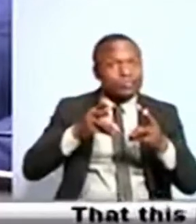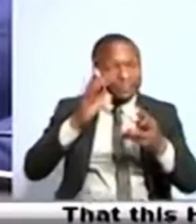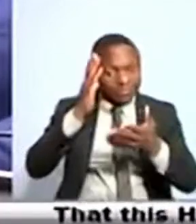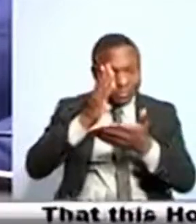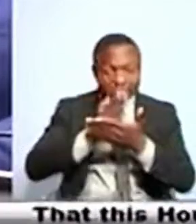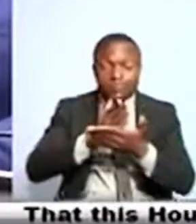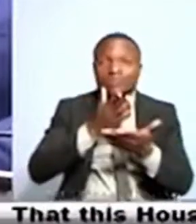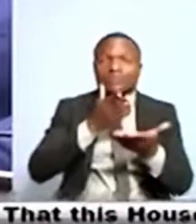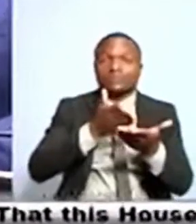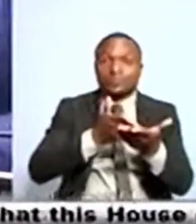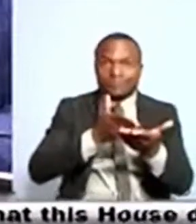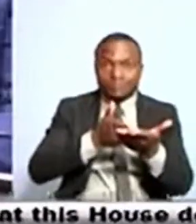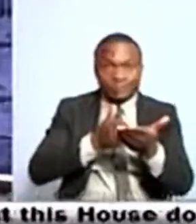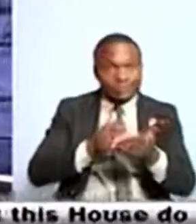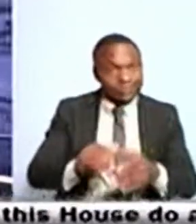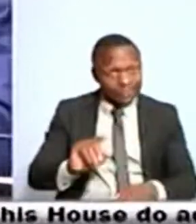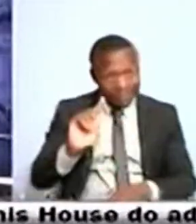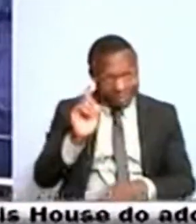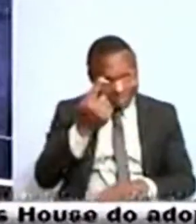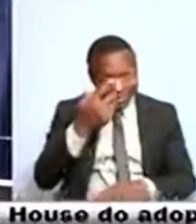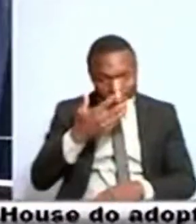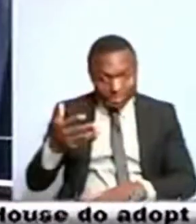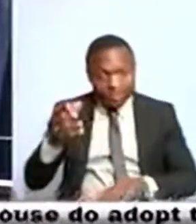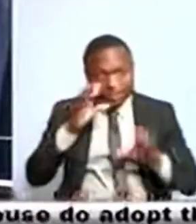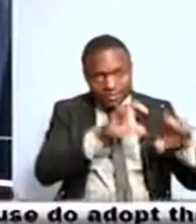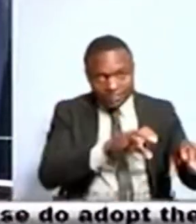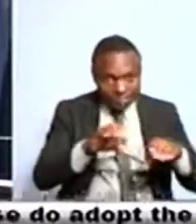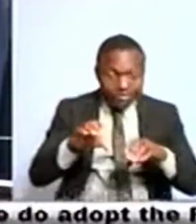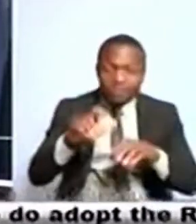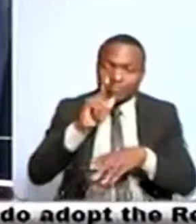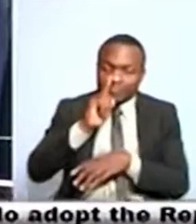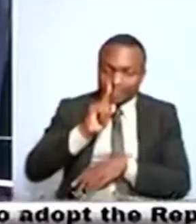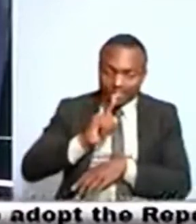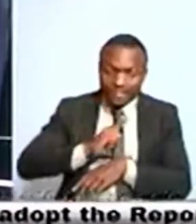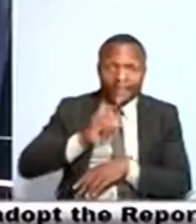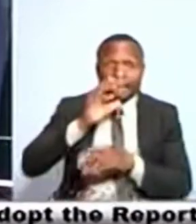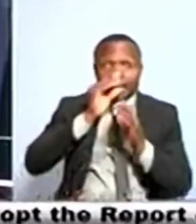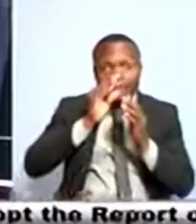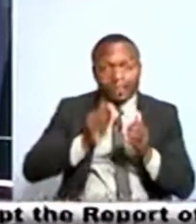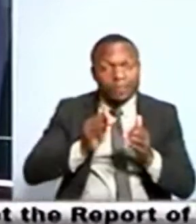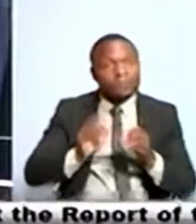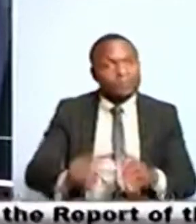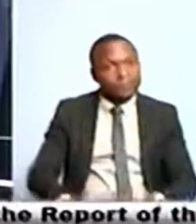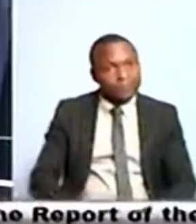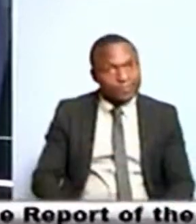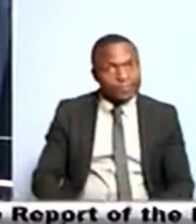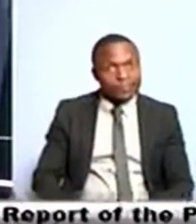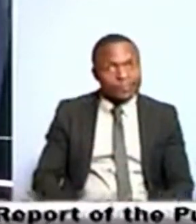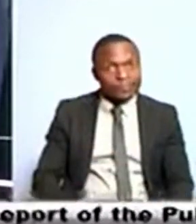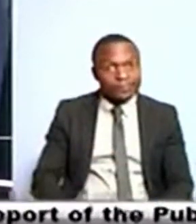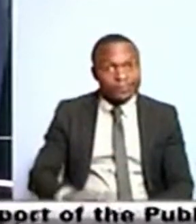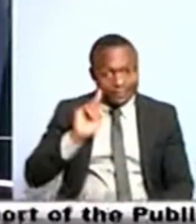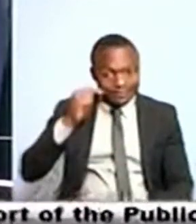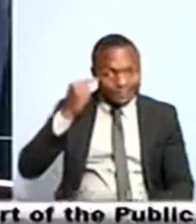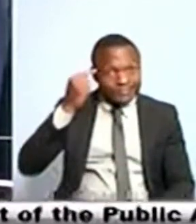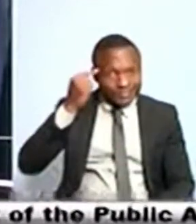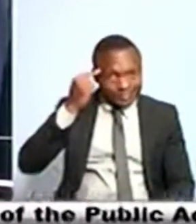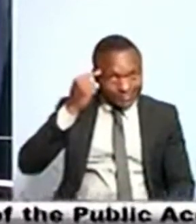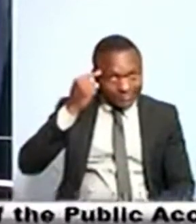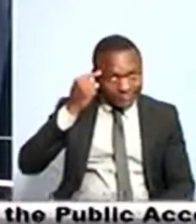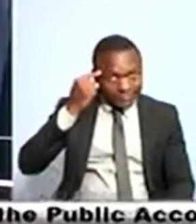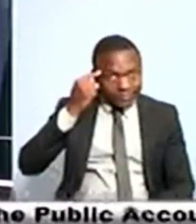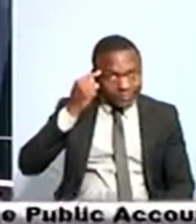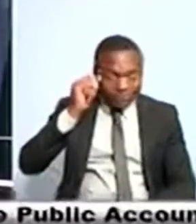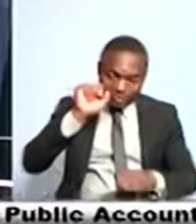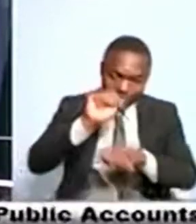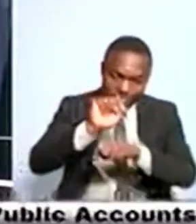this. The first thing that we are doing, Madam Speaker, collectively as government, is that we